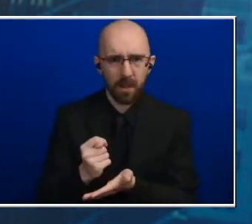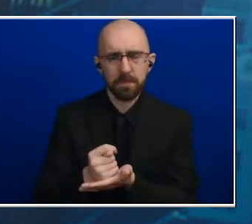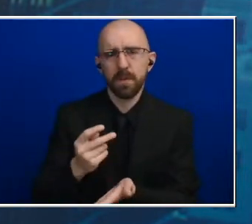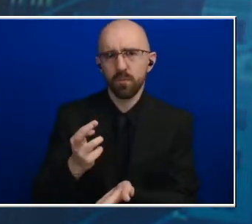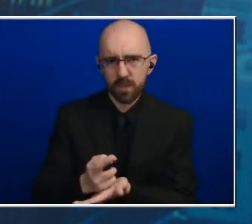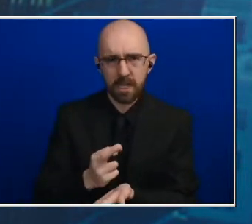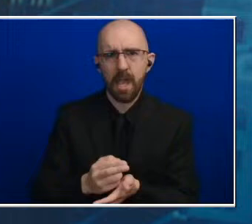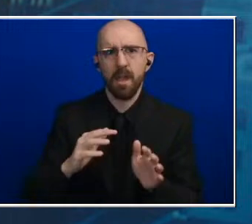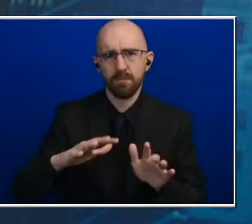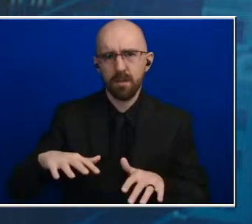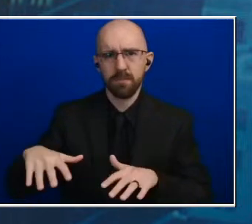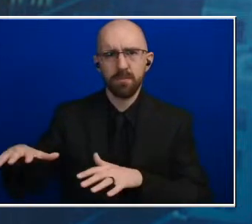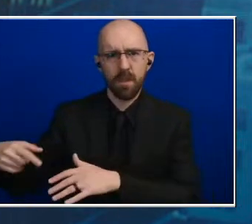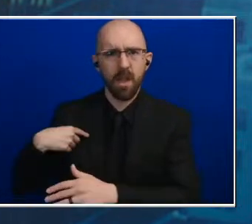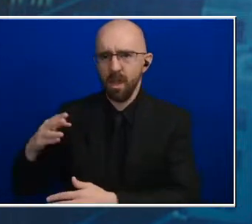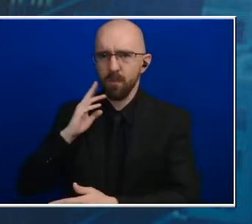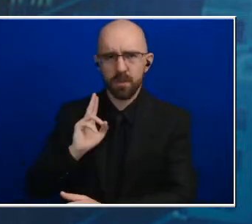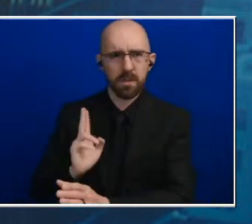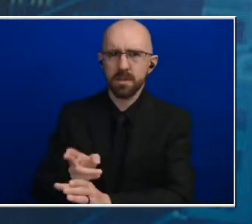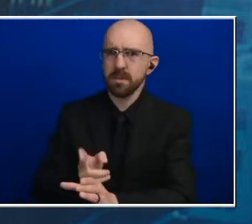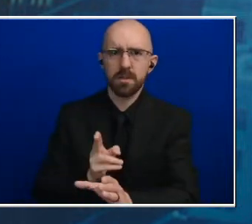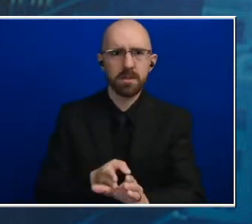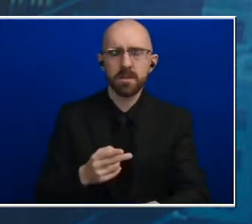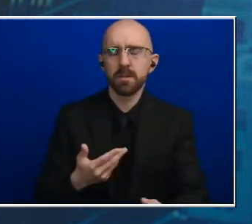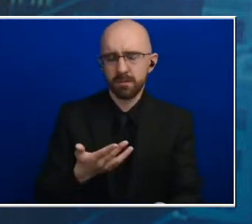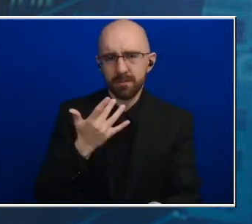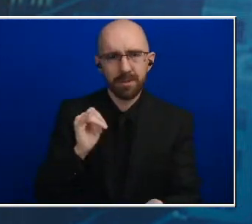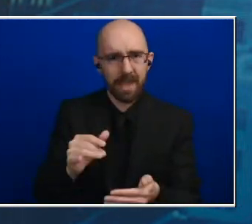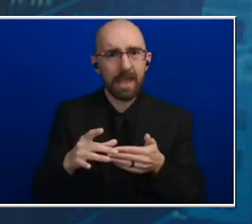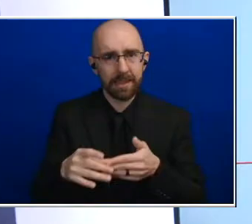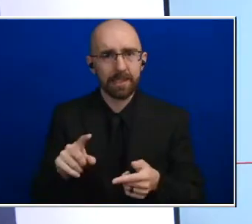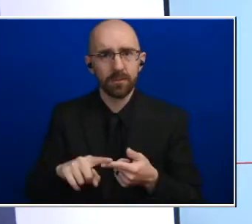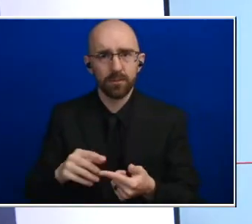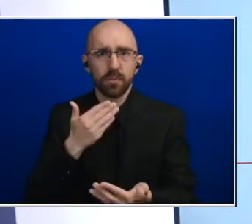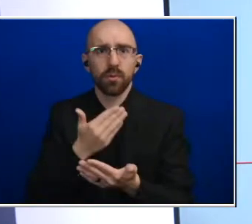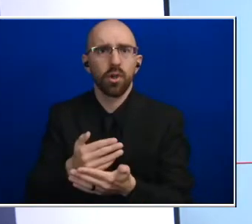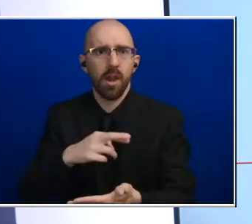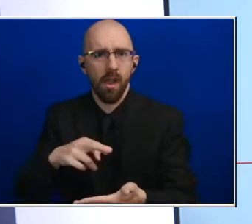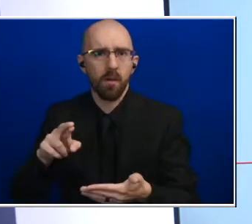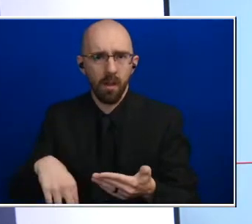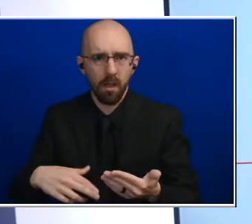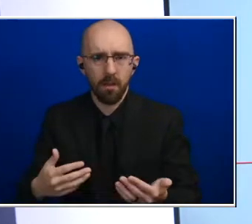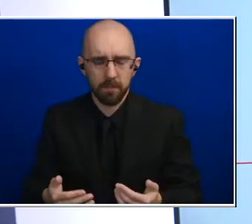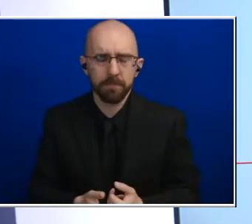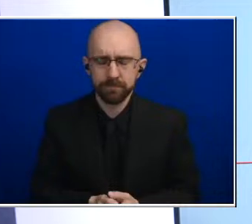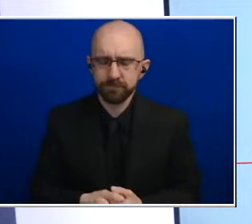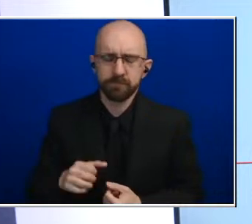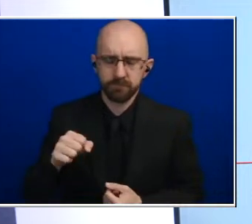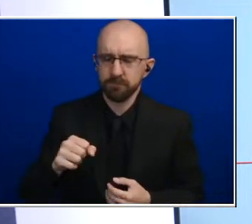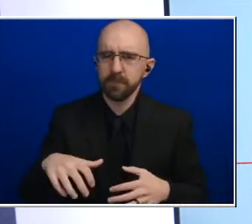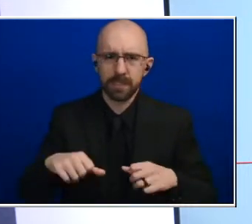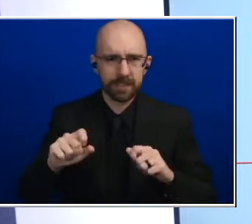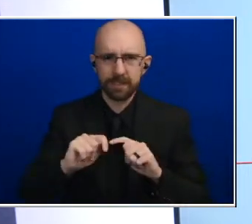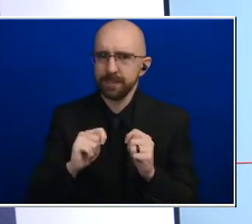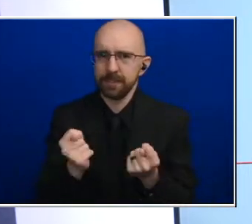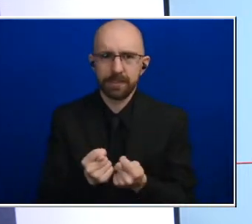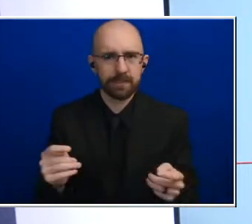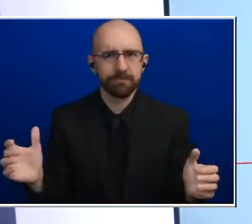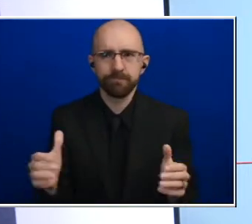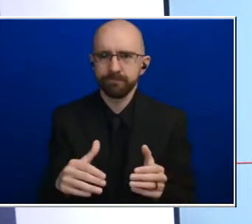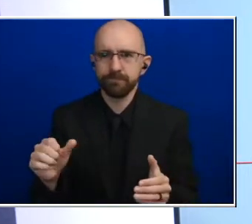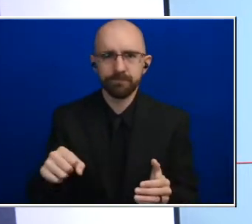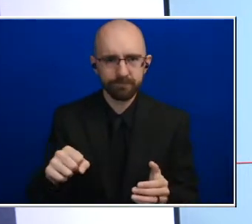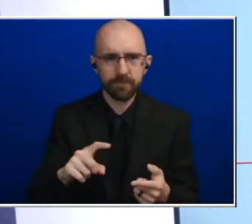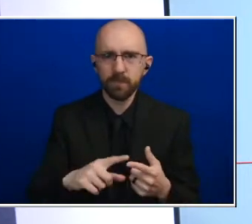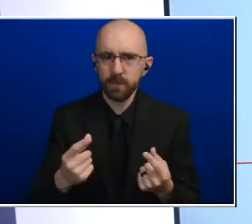to get better, because that really does lead to the best possible outcome. Yeah, you bet. It takes a team. It does. It takes a team to do that, and